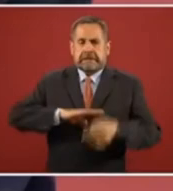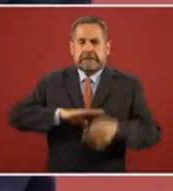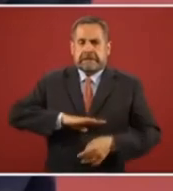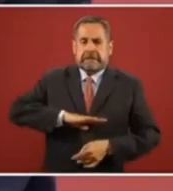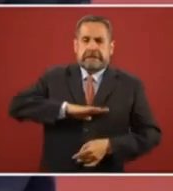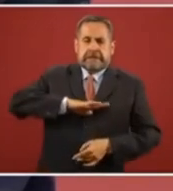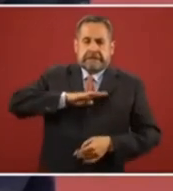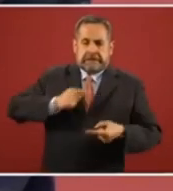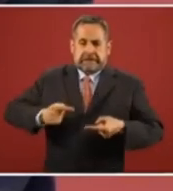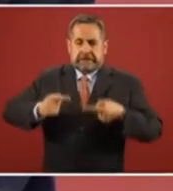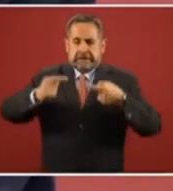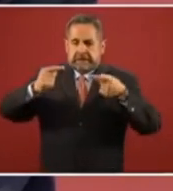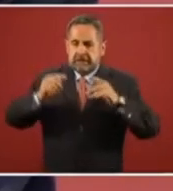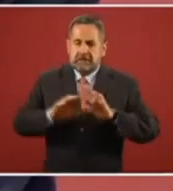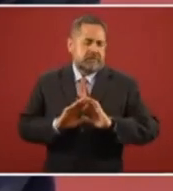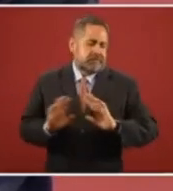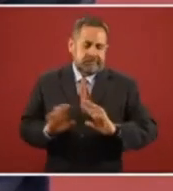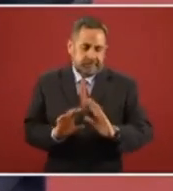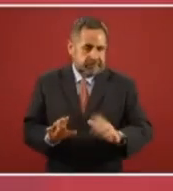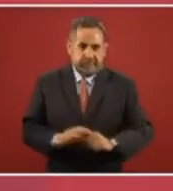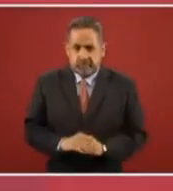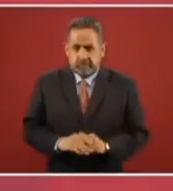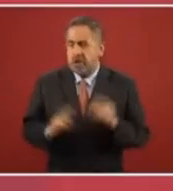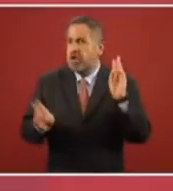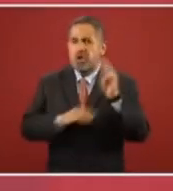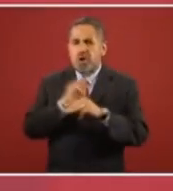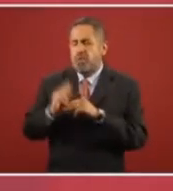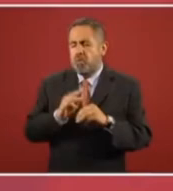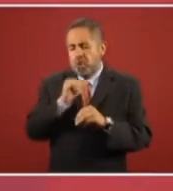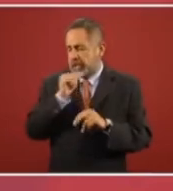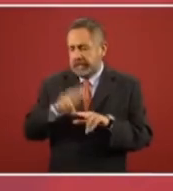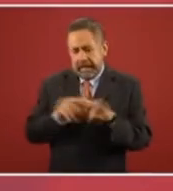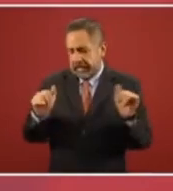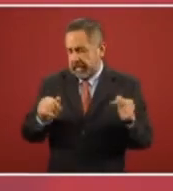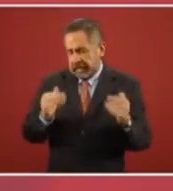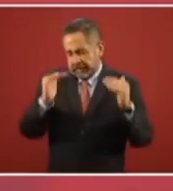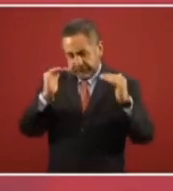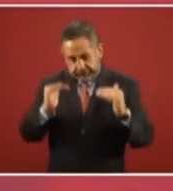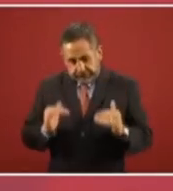ostentations in the world